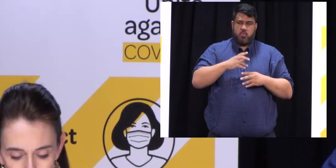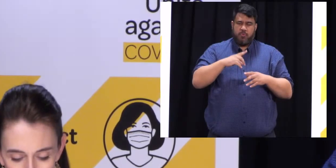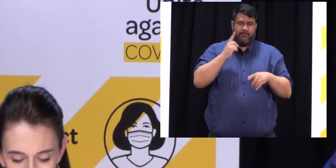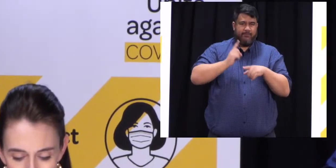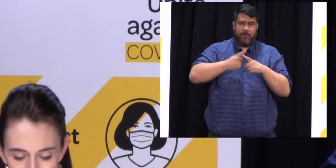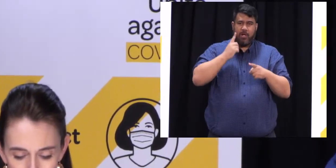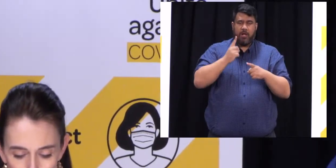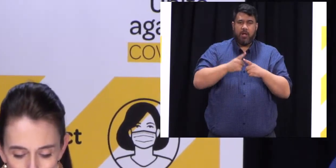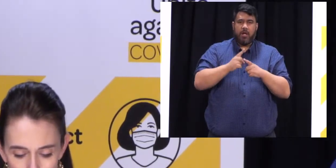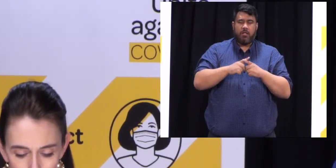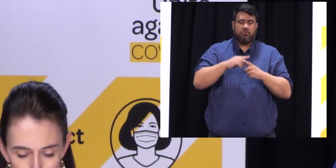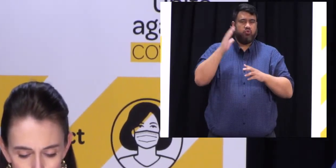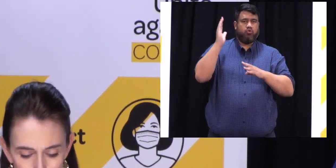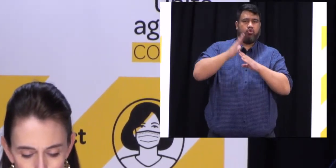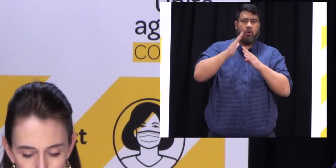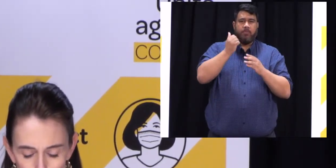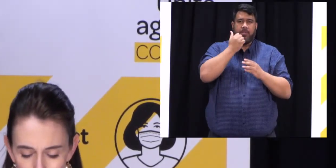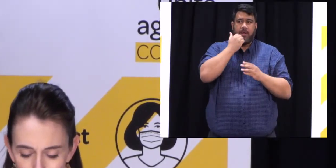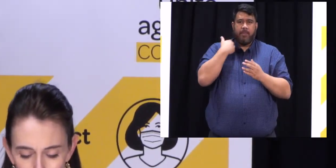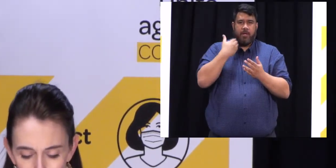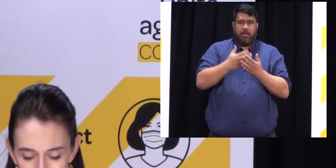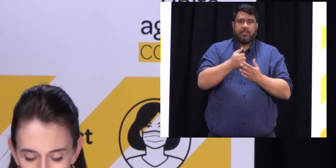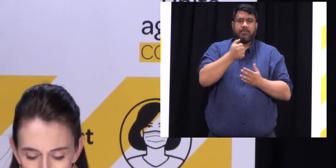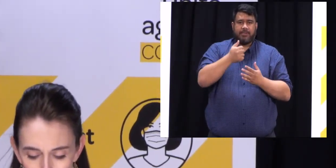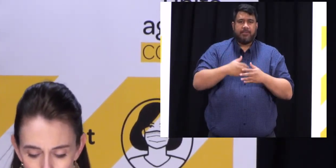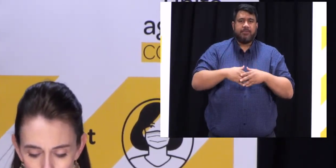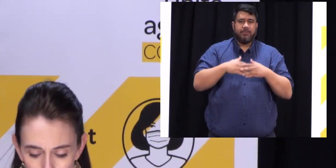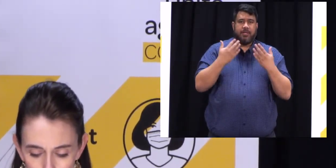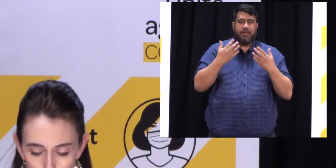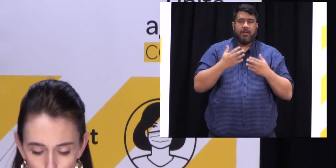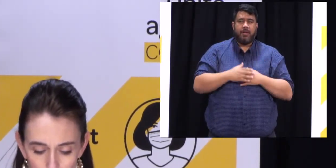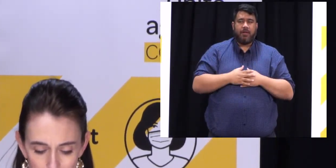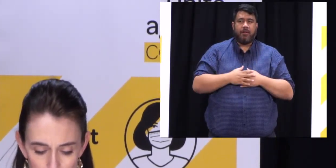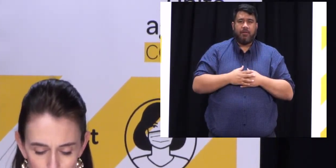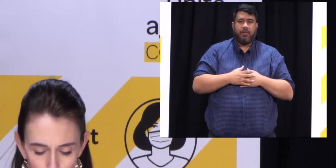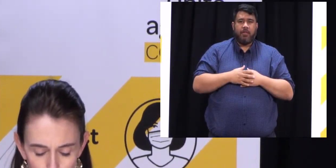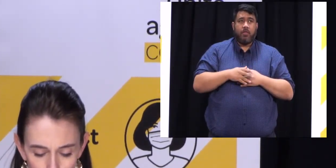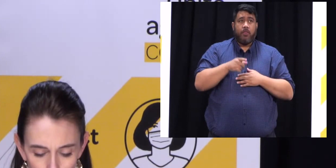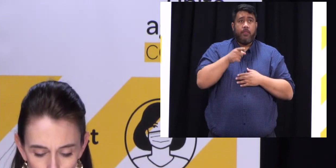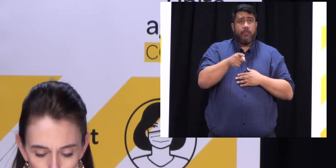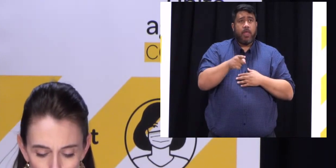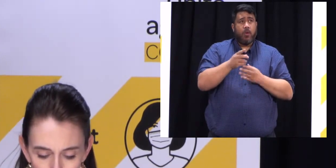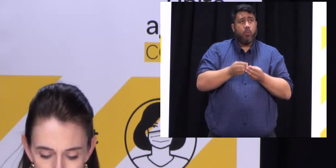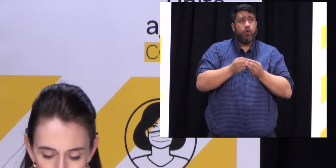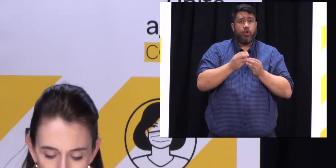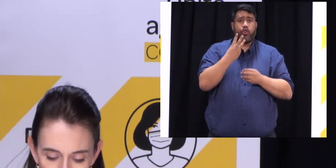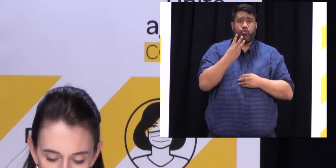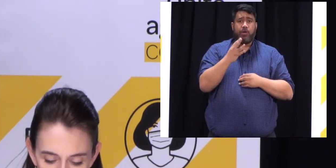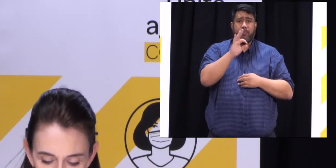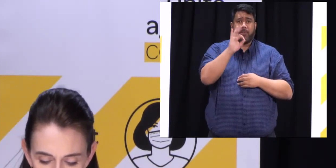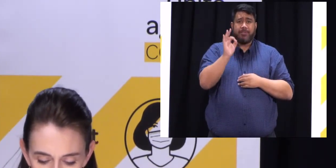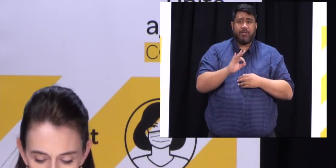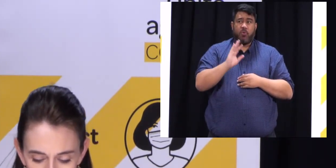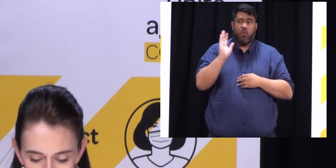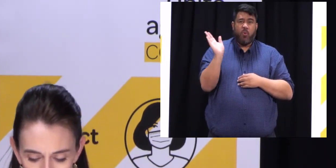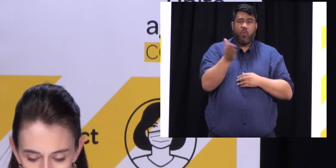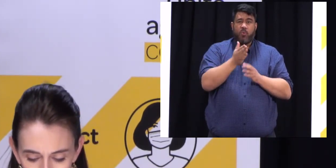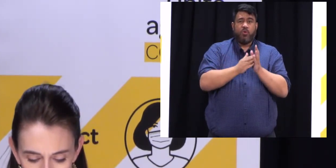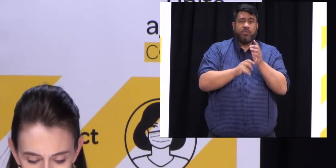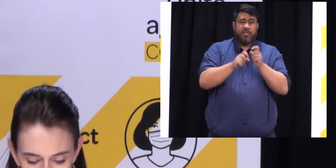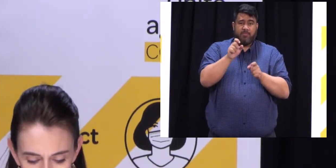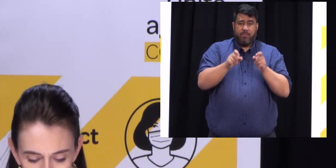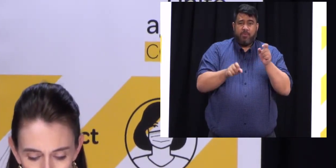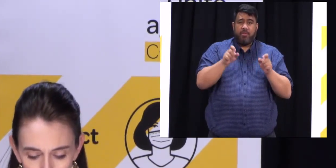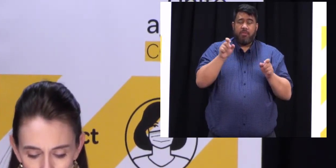by quite some way, equating to about 3% of the population. While we're seeing high case numbers at the moment and